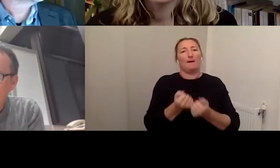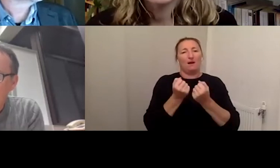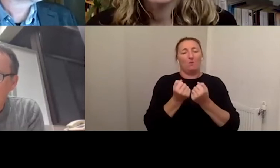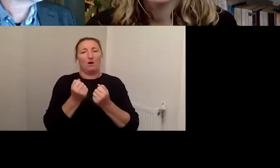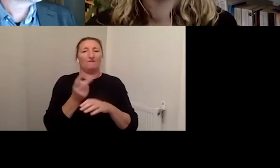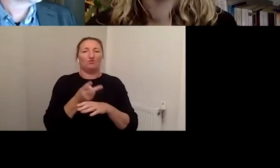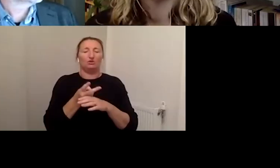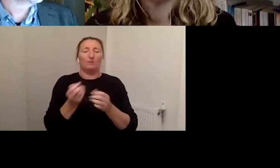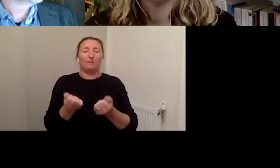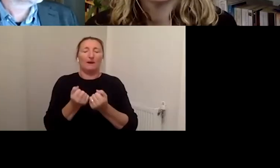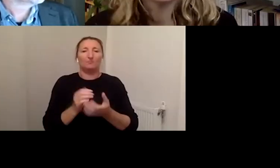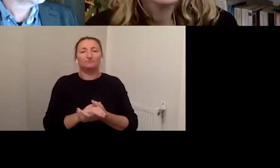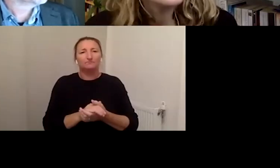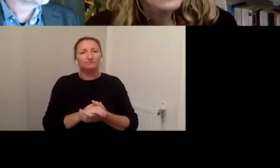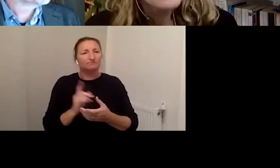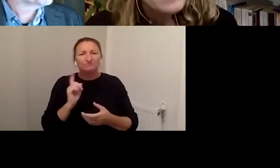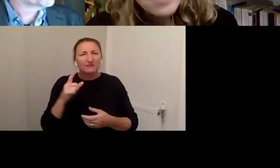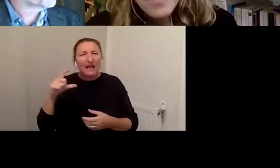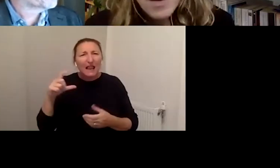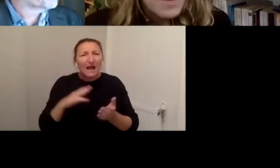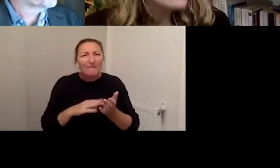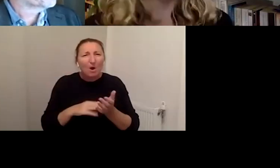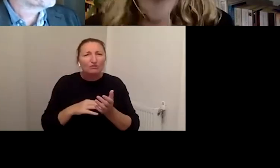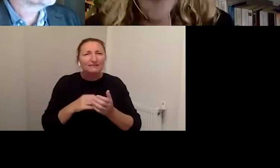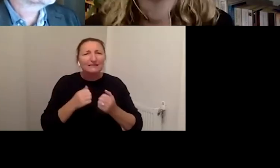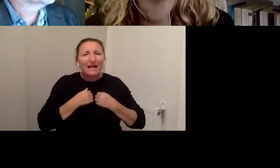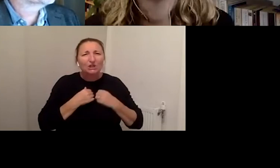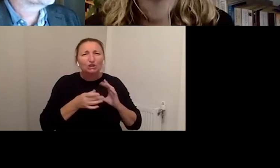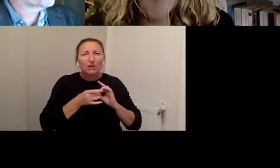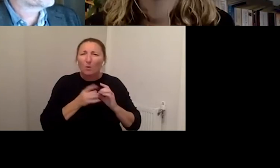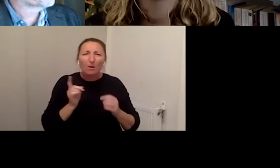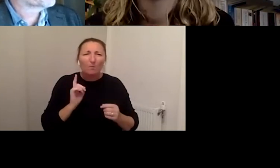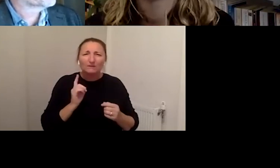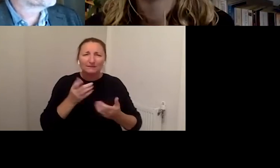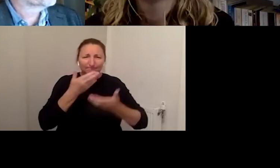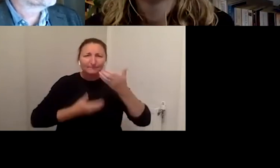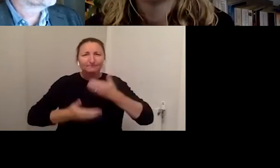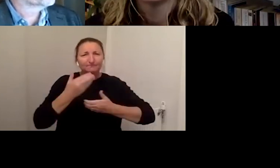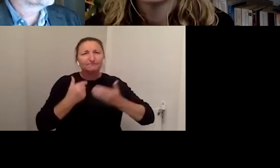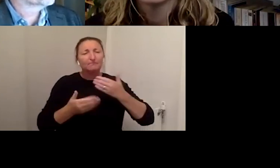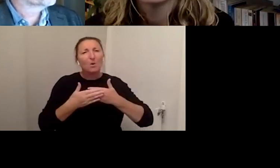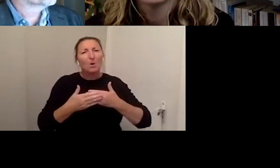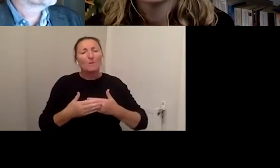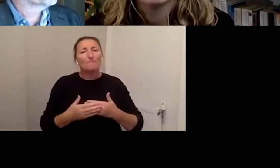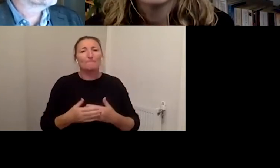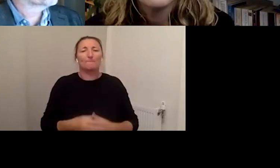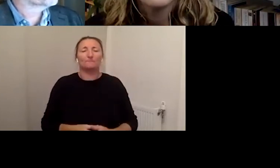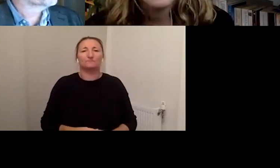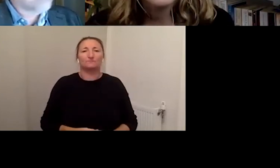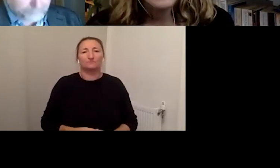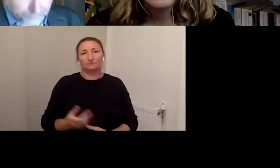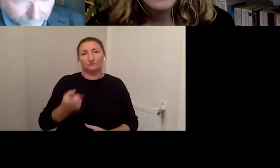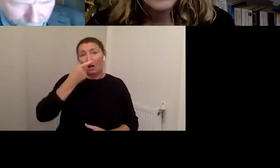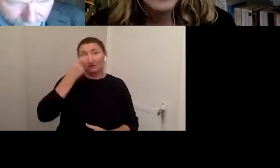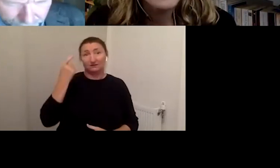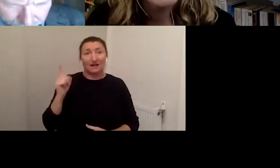about Clare Morris and Western District Energy Co-op, because we've heard about lots of energy, cooperative energy in general. We had this beautiful big picture from Dirk at the beginning.